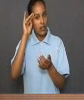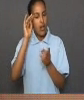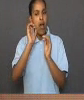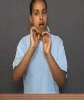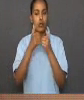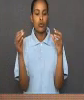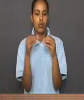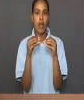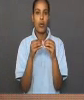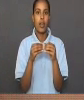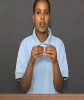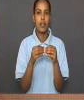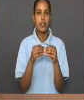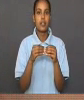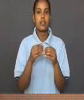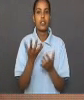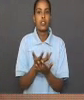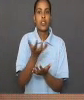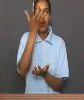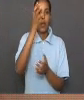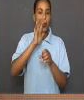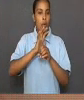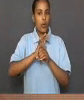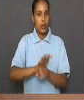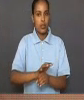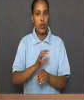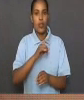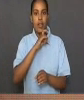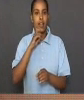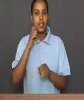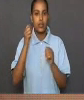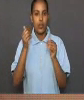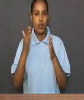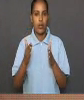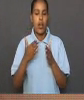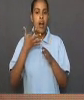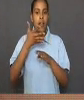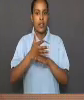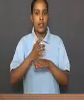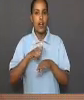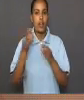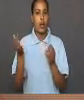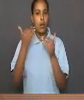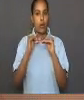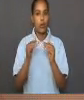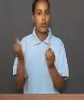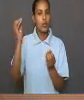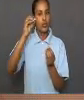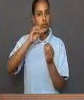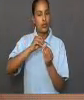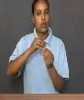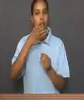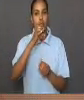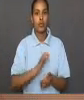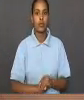to calculate the vapor pressure of a solvent after a certain amount of solute is